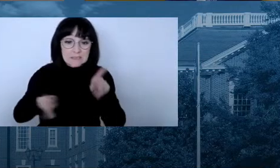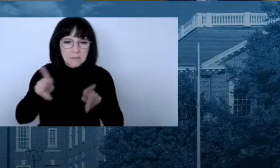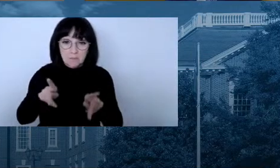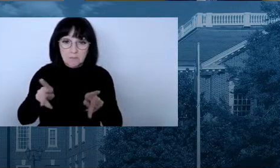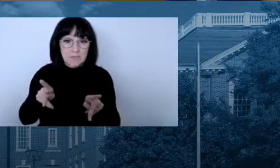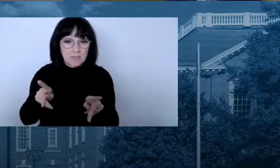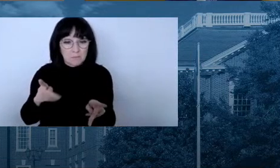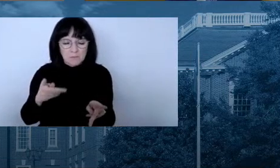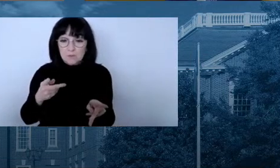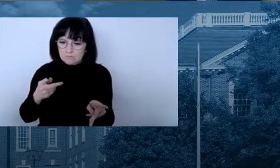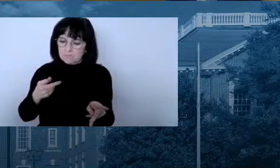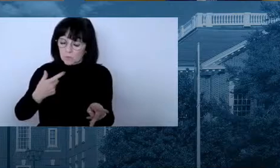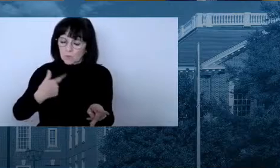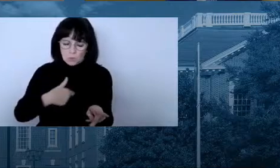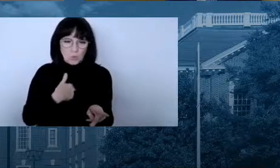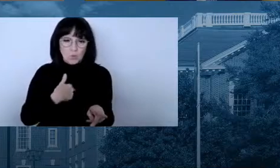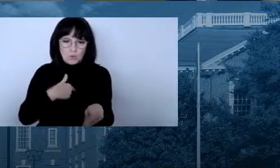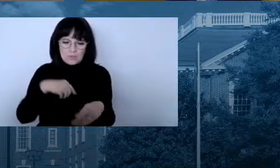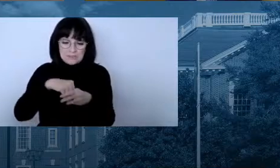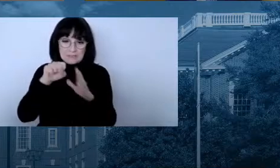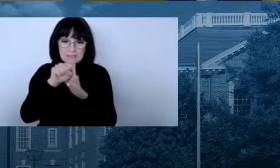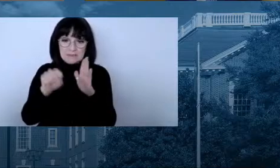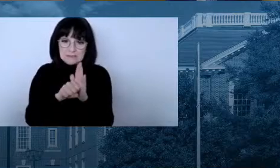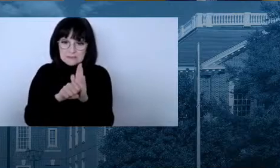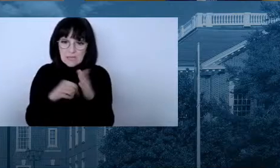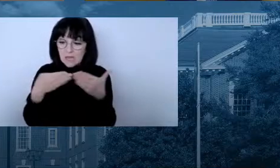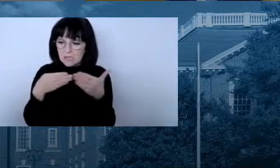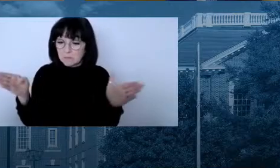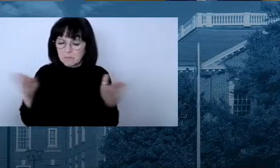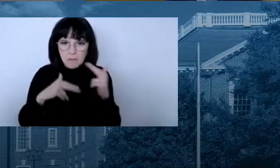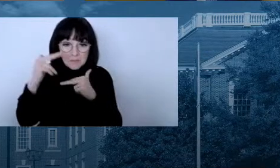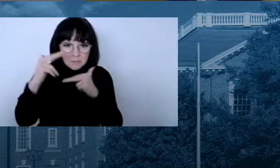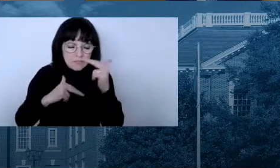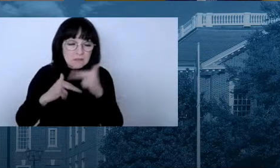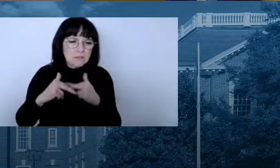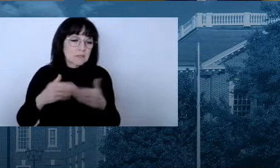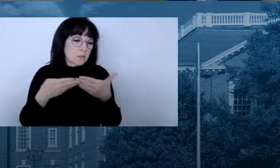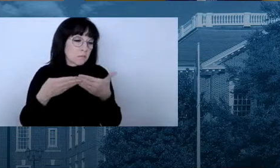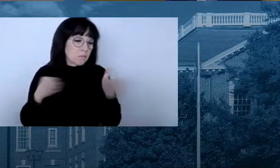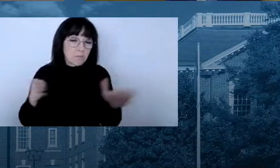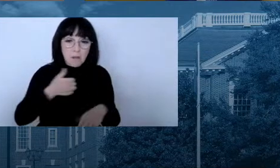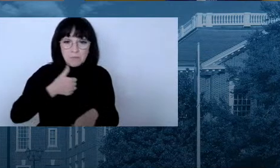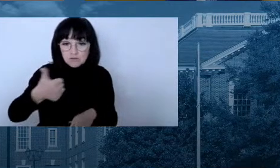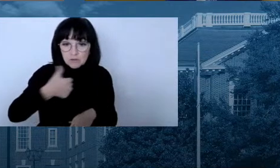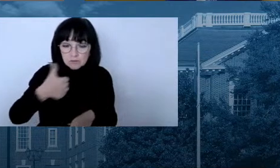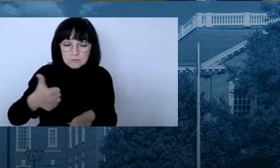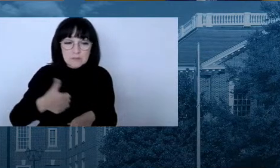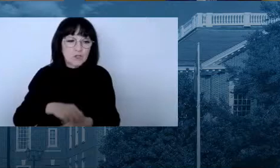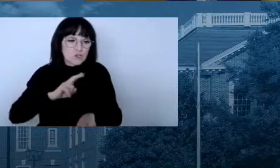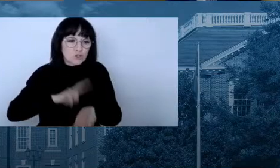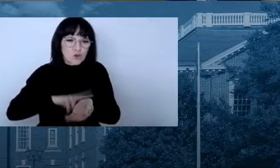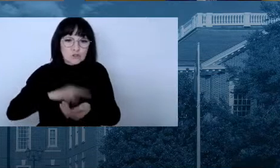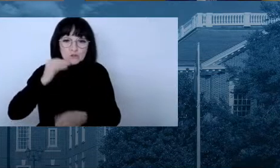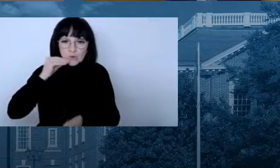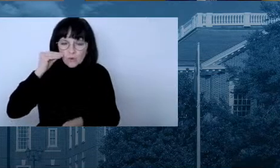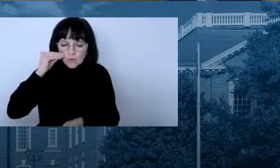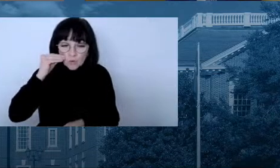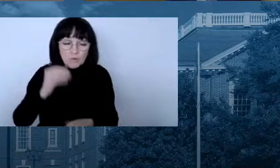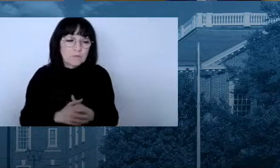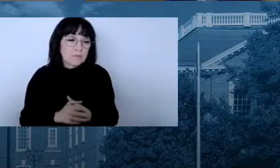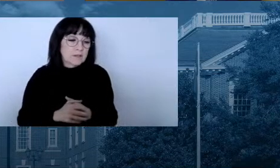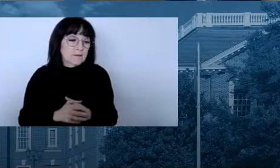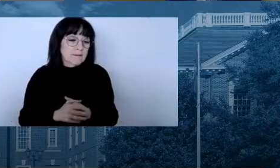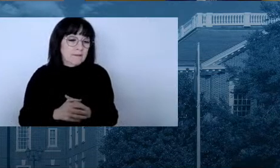mask mandate, all public buildings, public transportation, long-term care facilities, healthcare facilities,